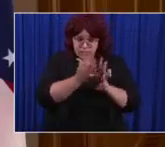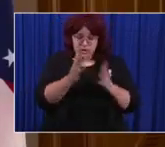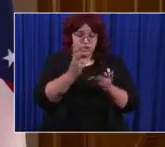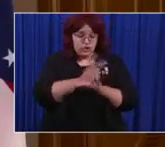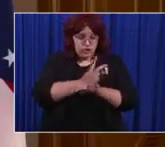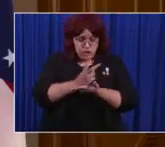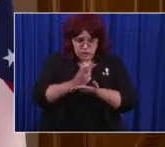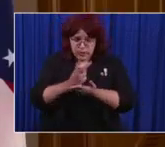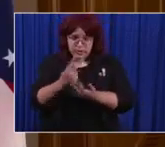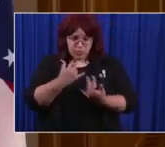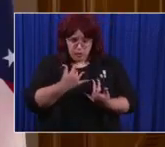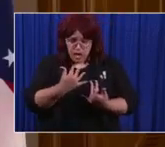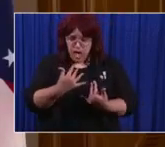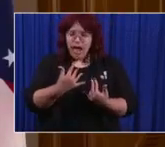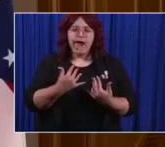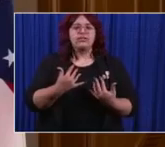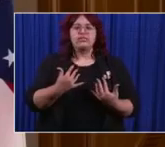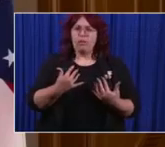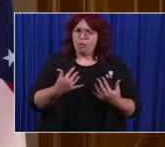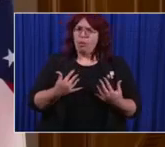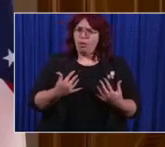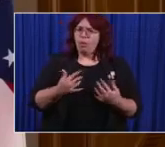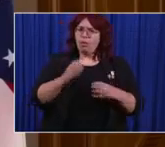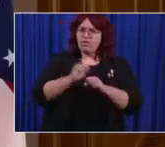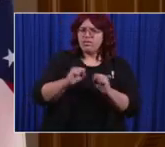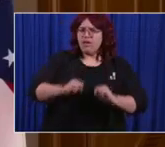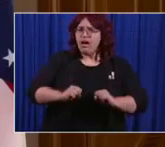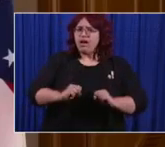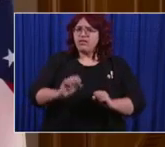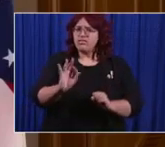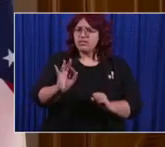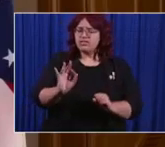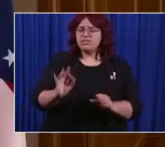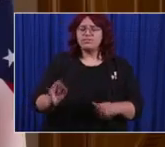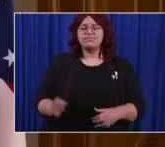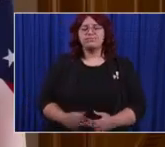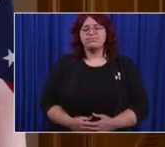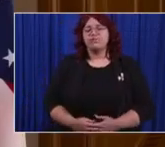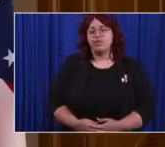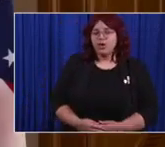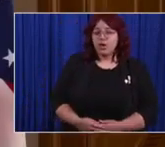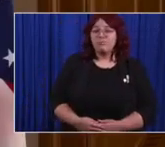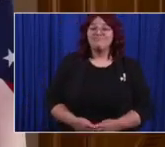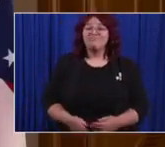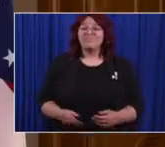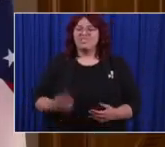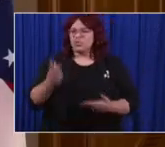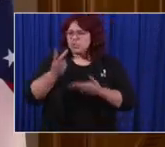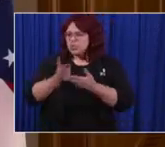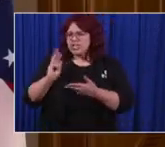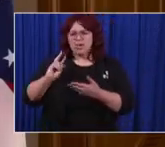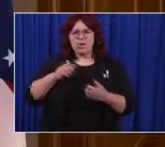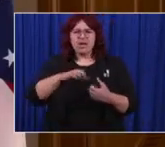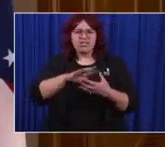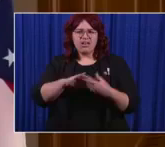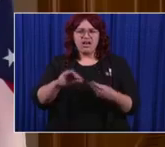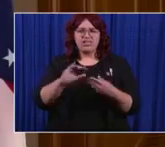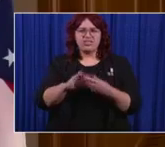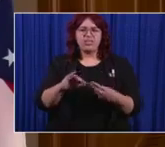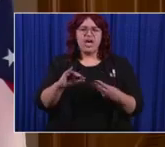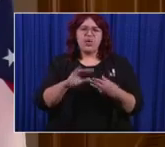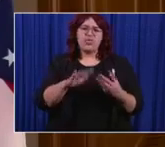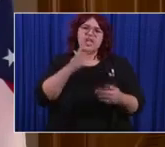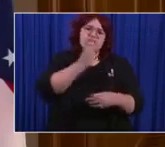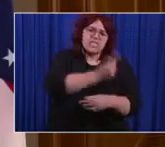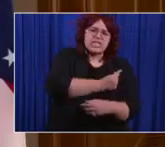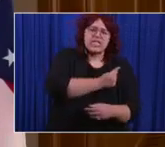podium, a few weeks ago as a race. And it's a race between the new variant and how many people can get